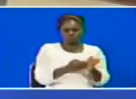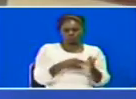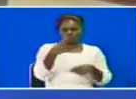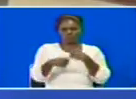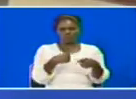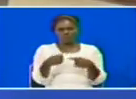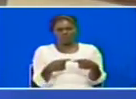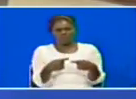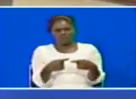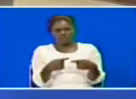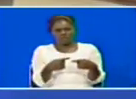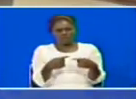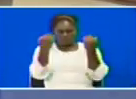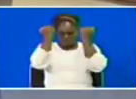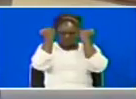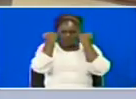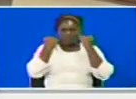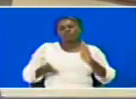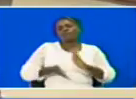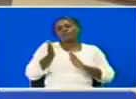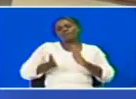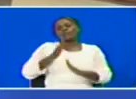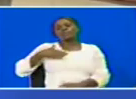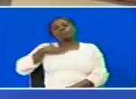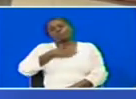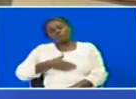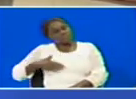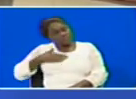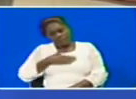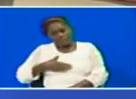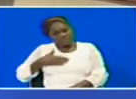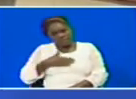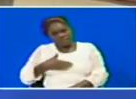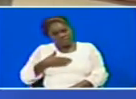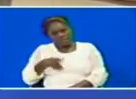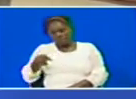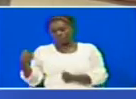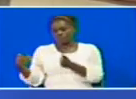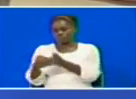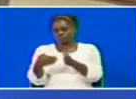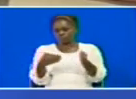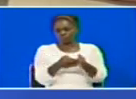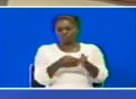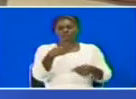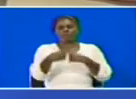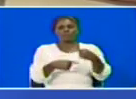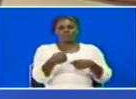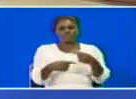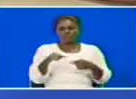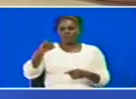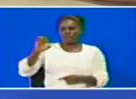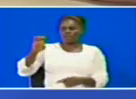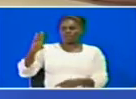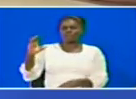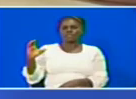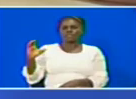Please fast track those cases which have been filed in court, which are an embedment to the process which IEBC is carrying